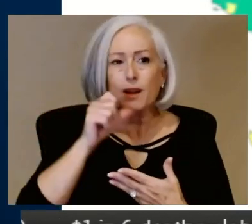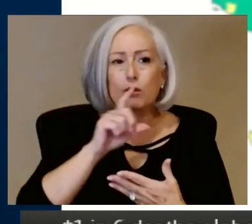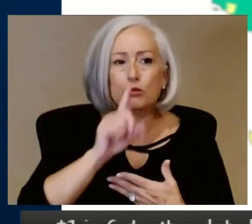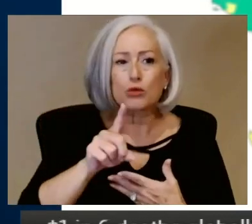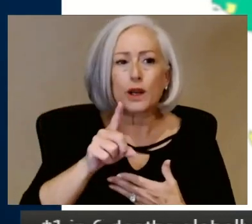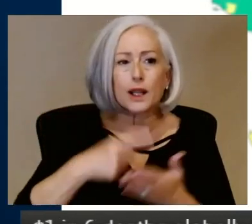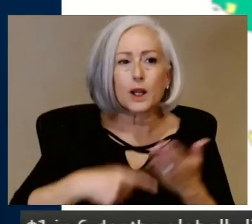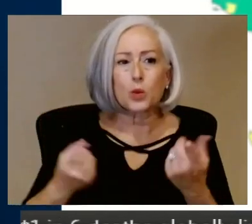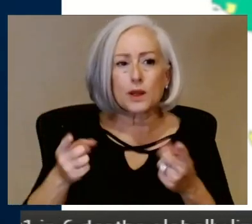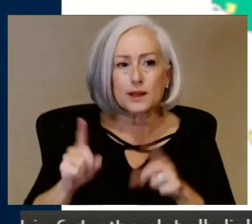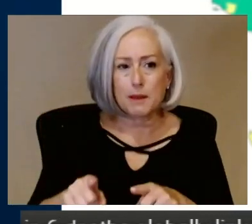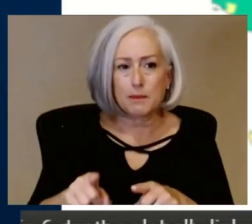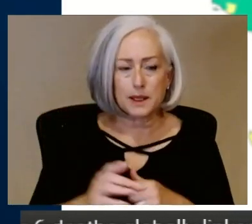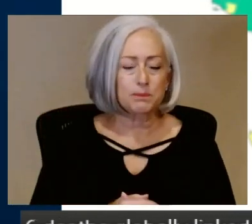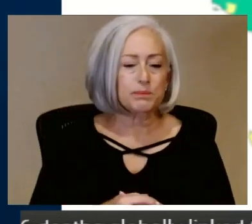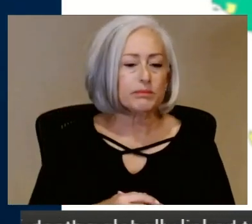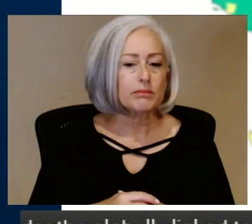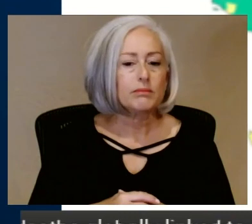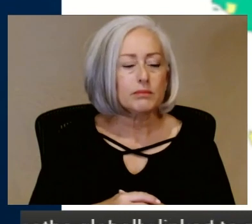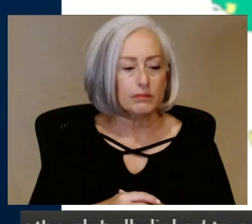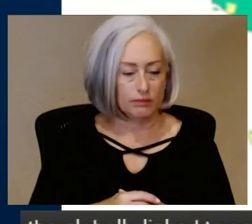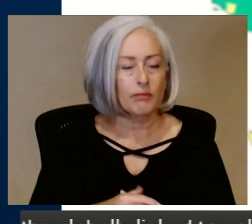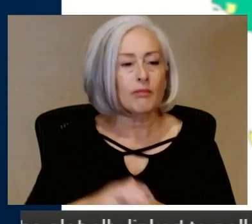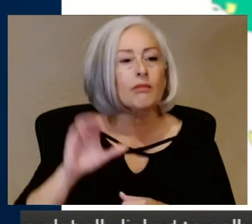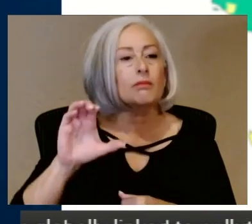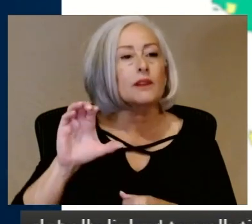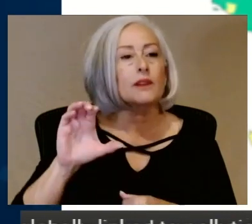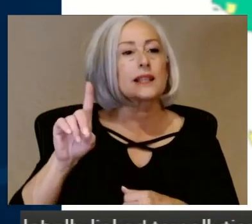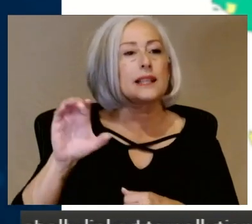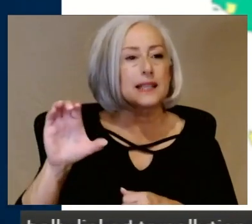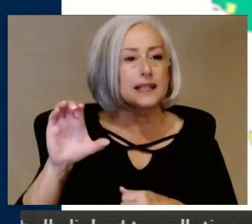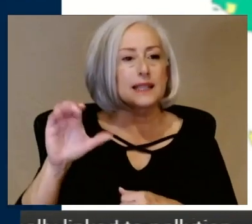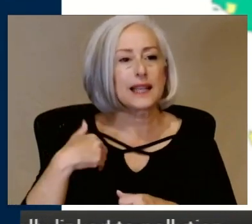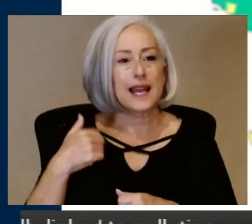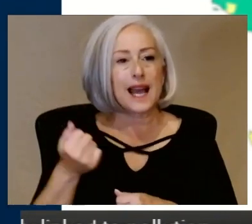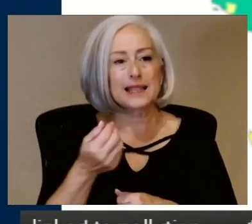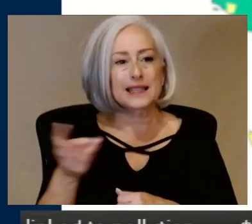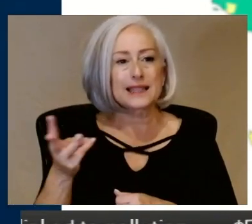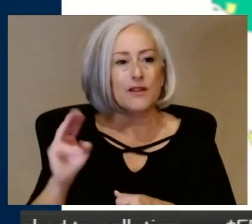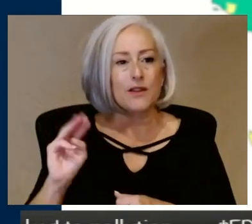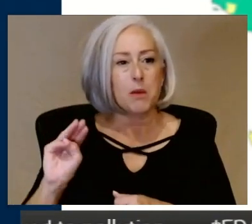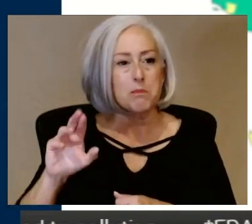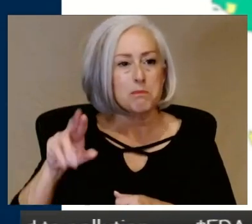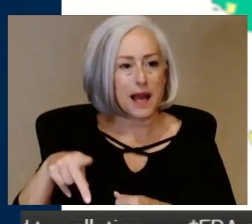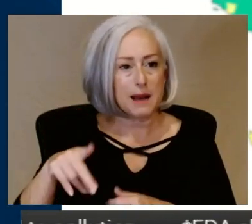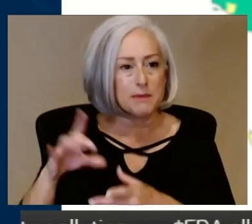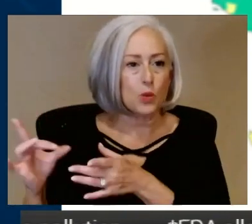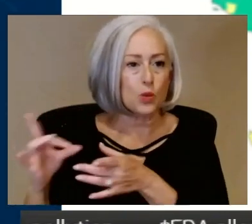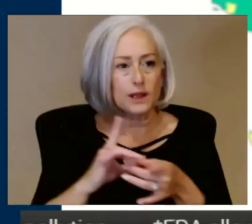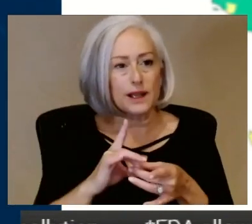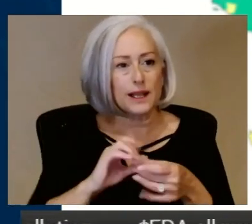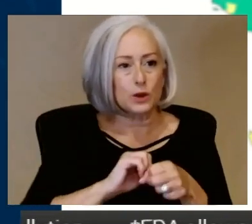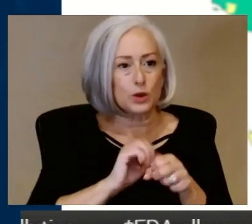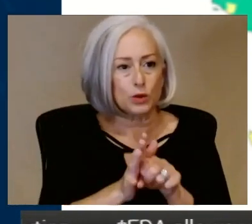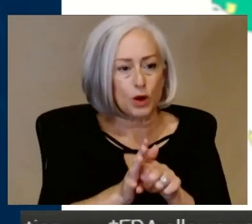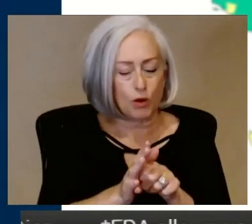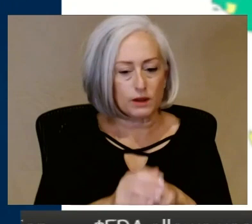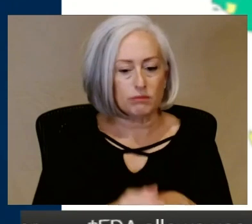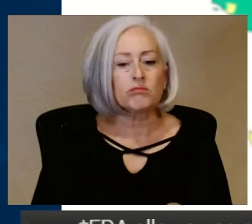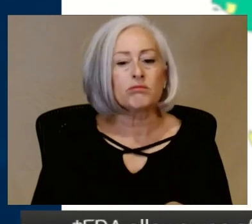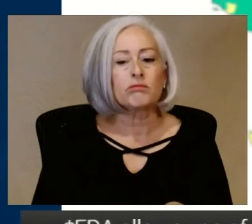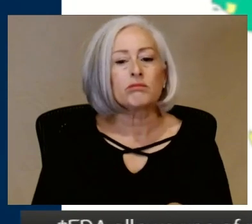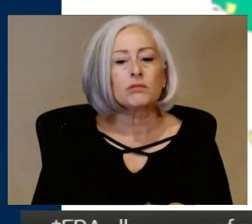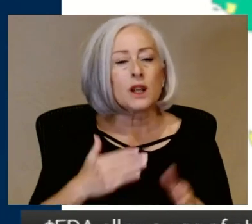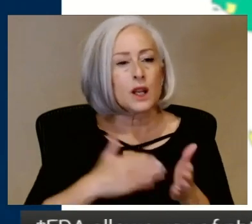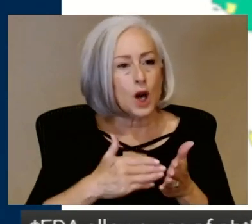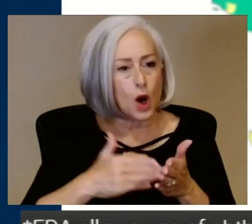that? Well, you know, the CDC has several maps that they've produced about COVID over time. And for a long time, we were using a map